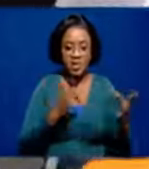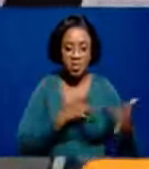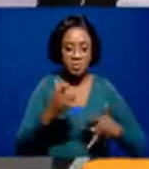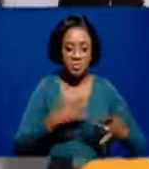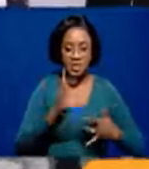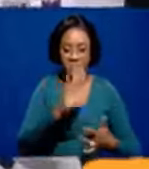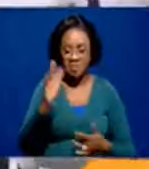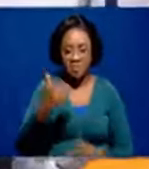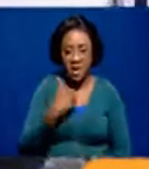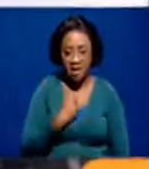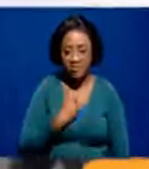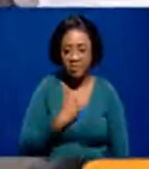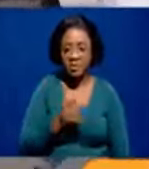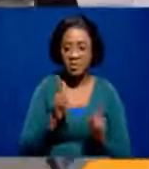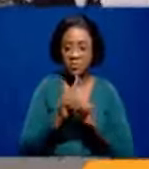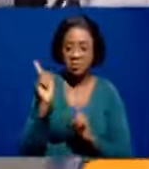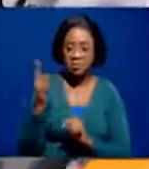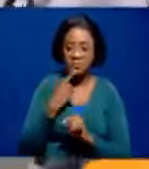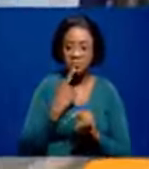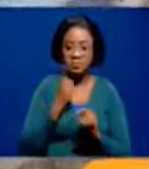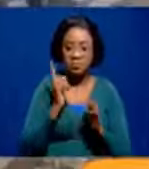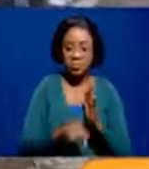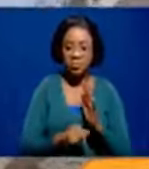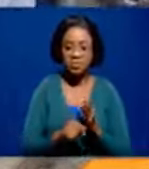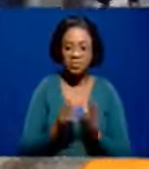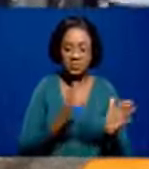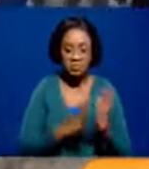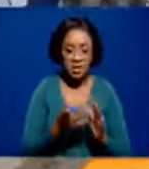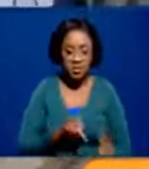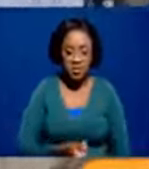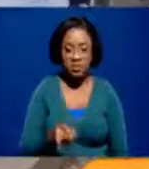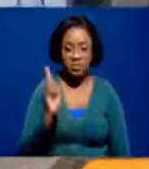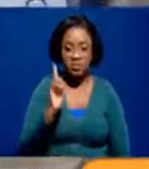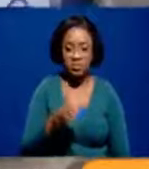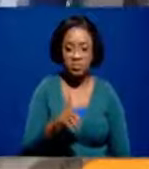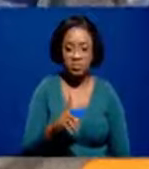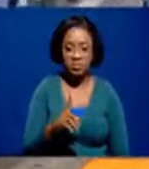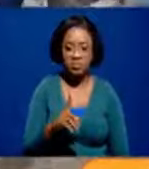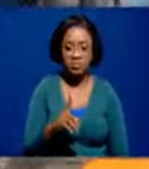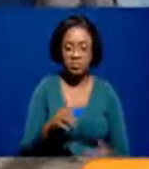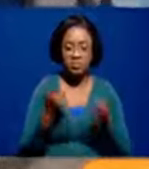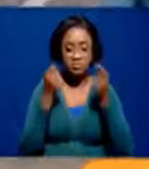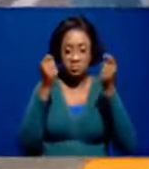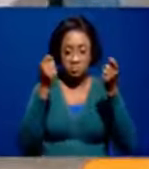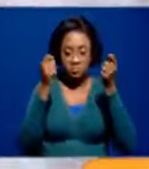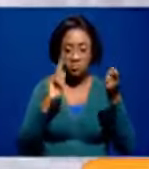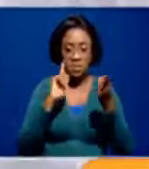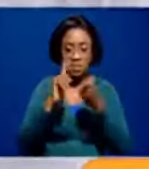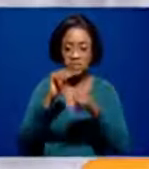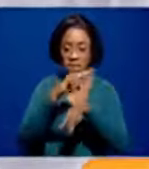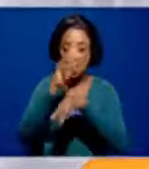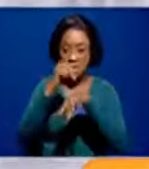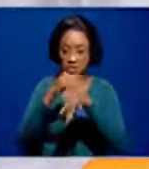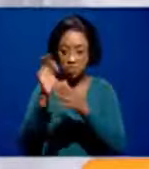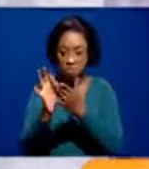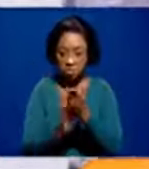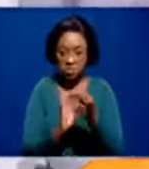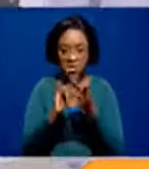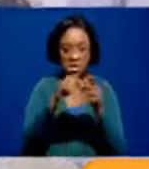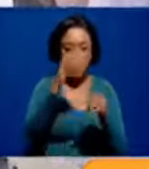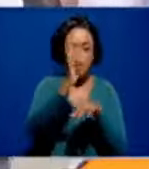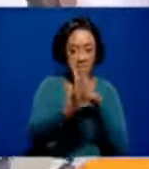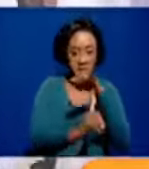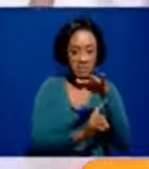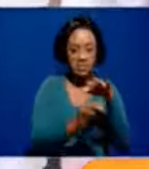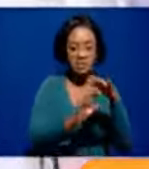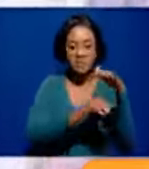The medics have said they will hold demonstrations tomorrow and lead a procession to the National Treasury and Interior Ministry,